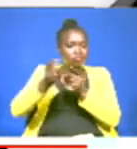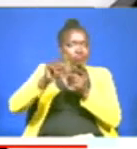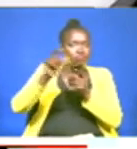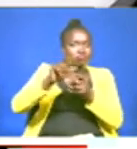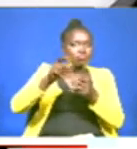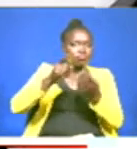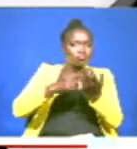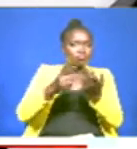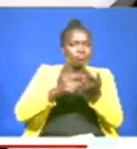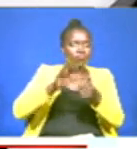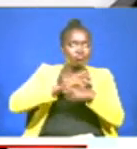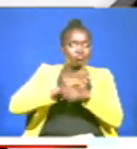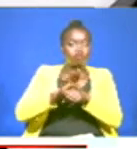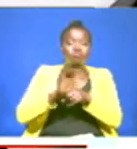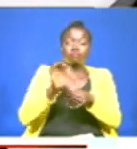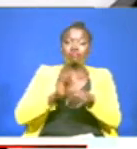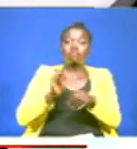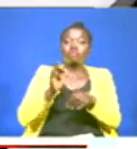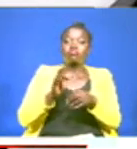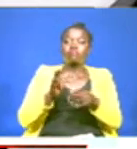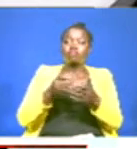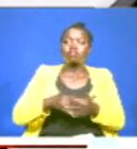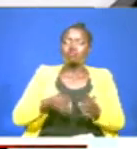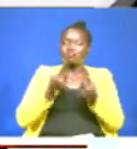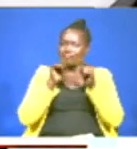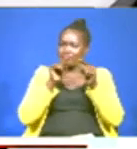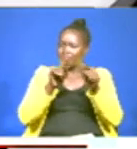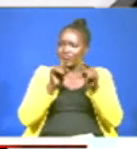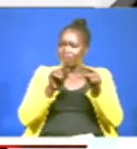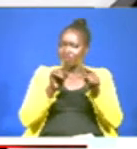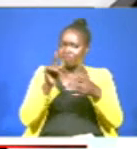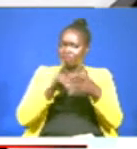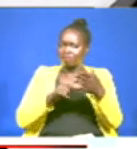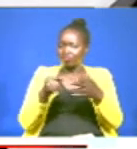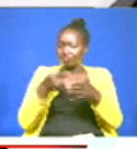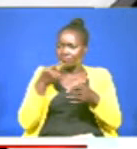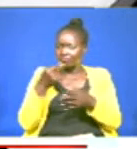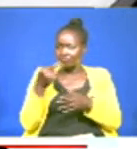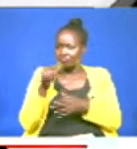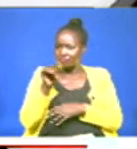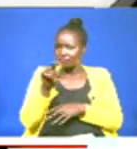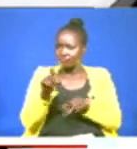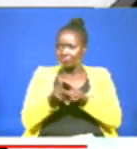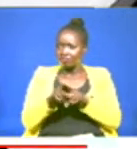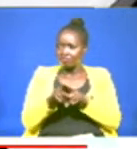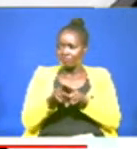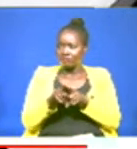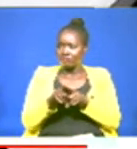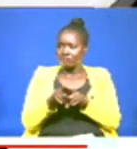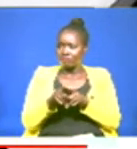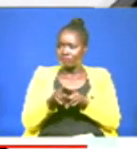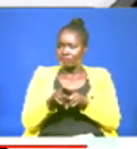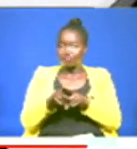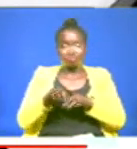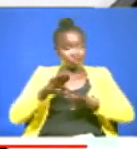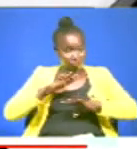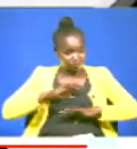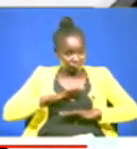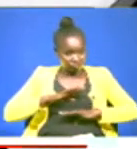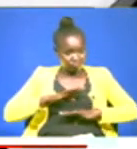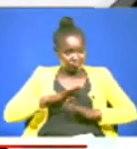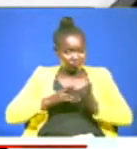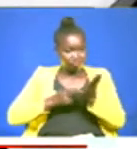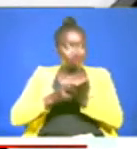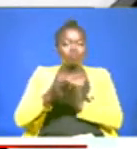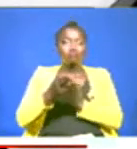COVID-19 infections, with officials faulted for what has been termed as lack of adequate and